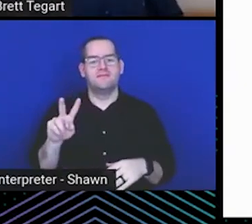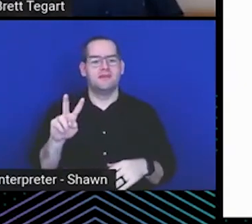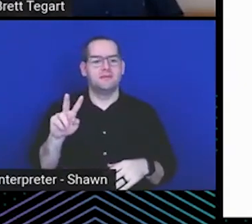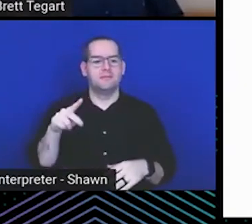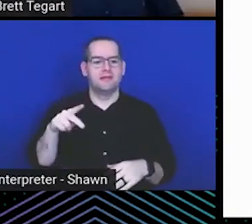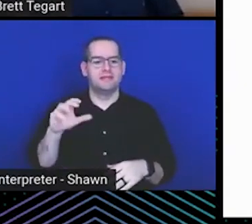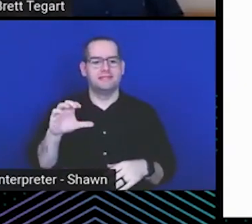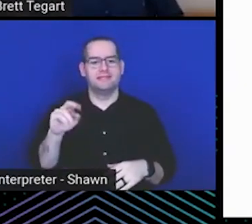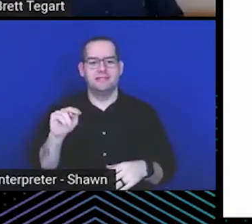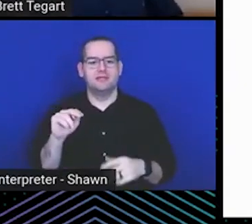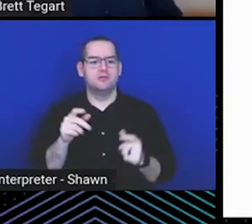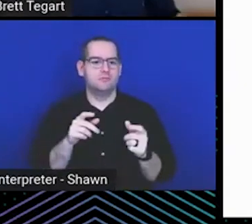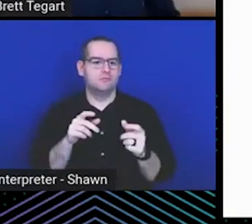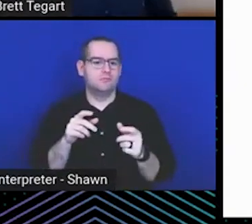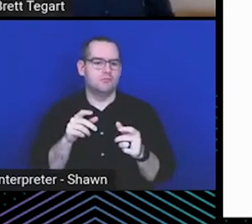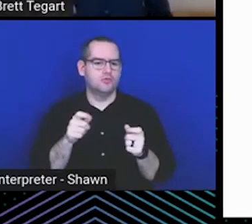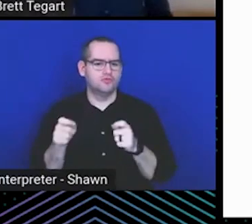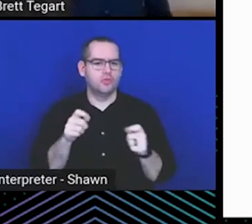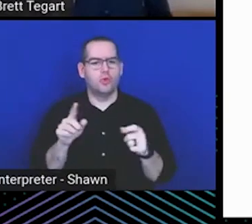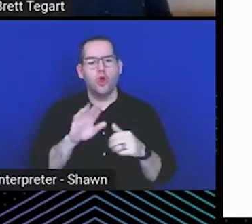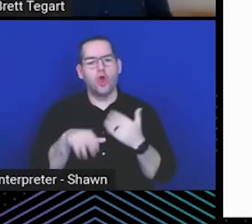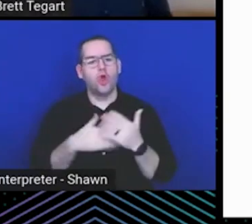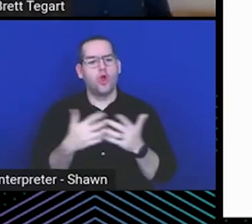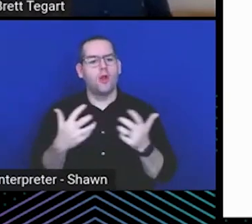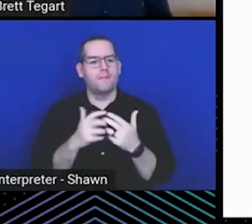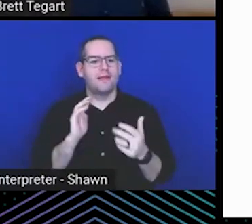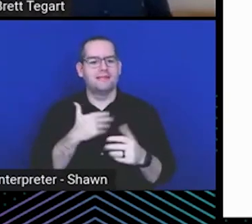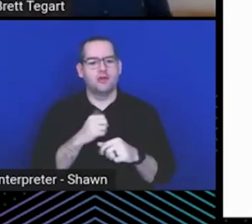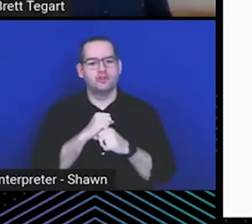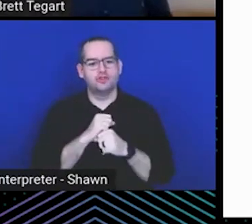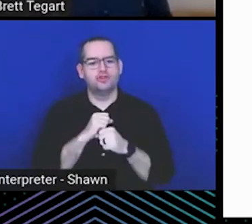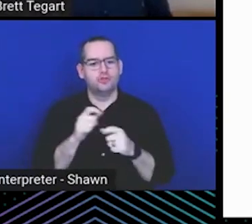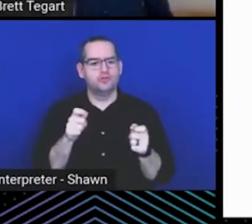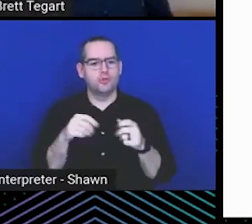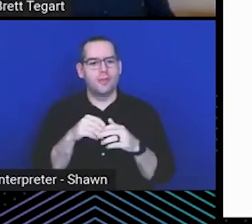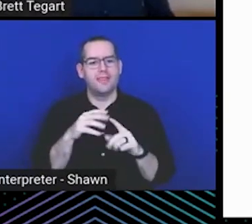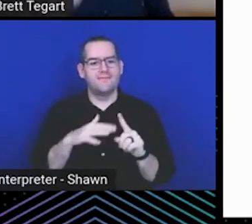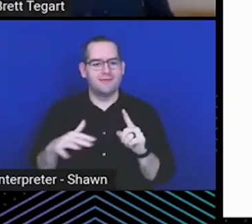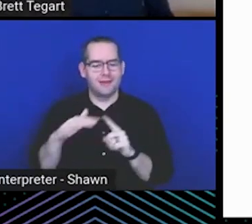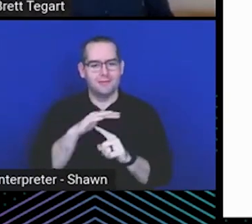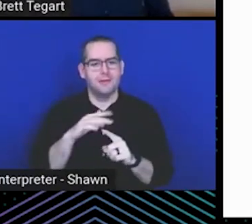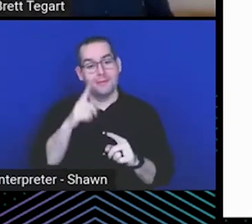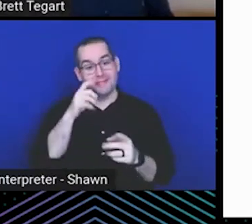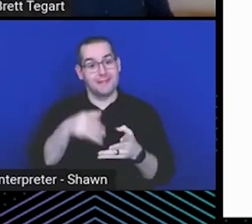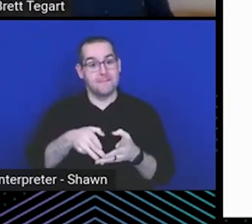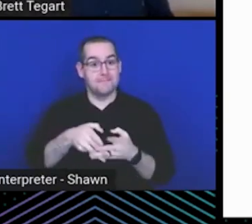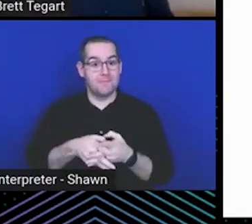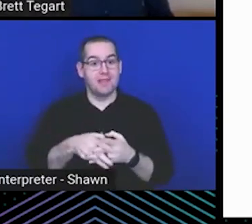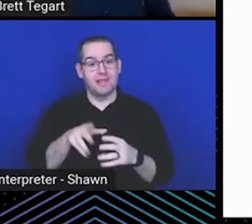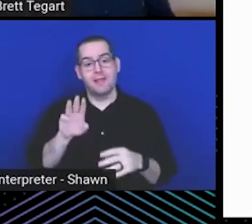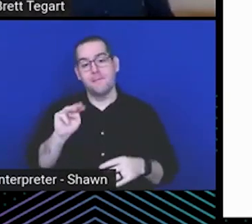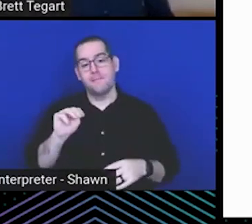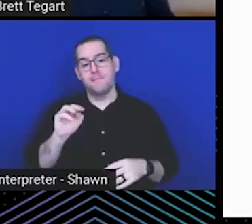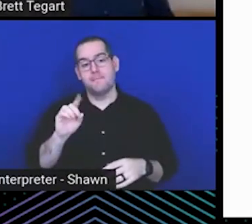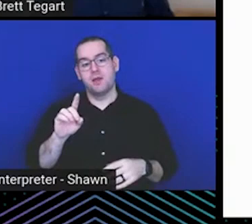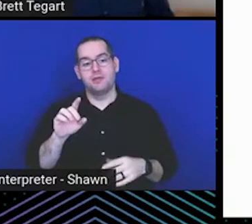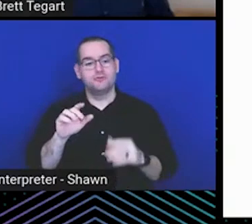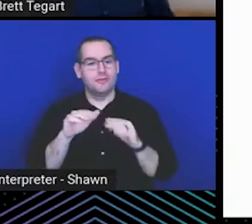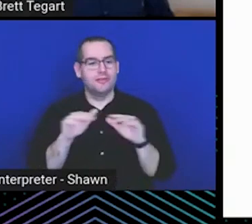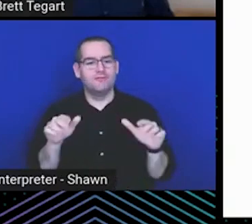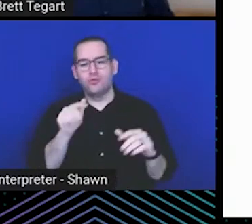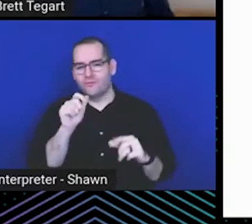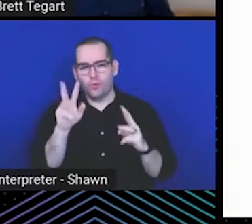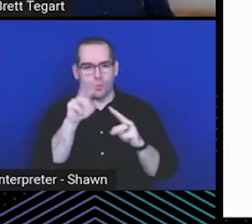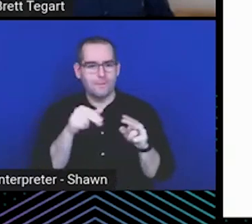can control. So again, these are all matching our security controls in the environment, but because they're baked in at the module level, we don't have to worry about